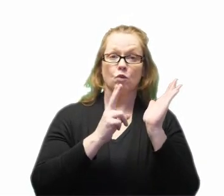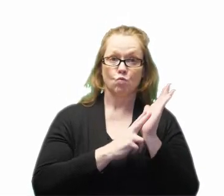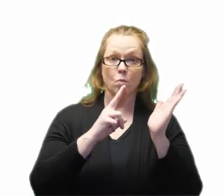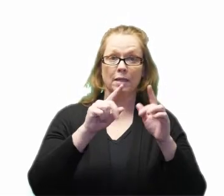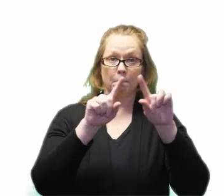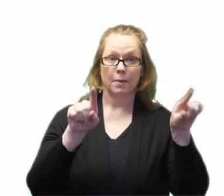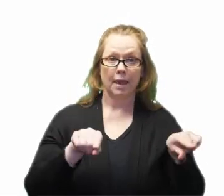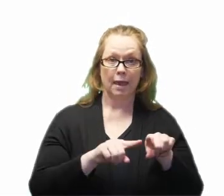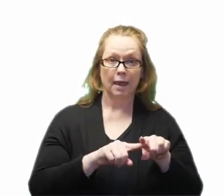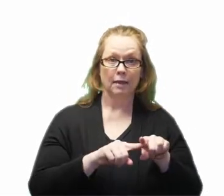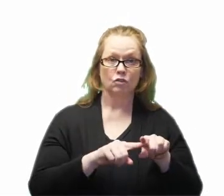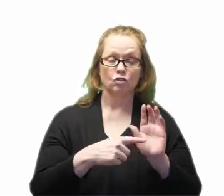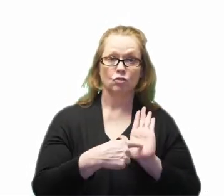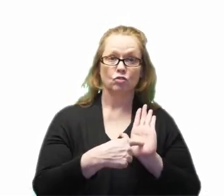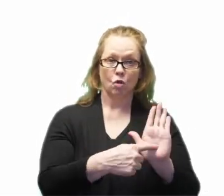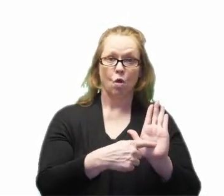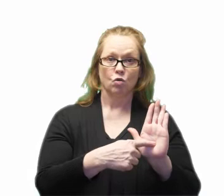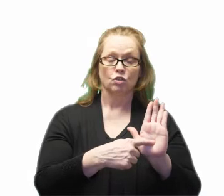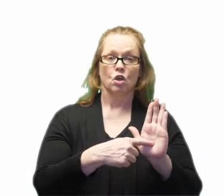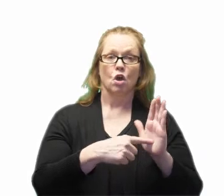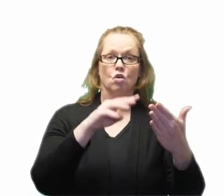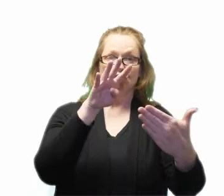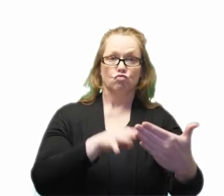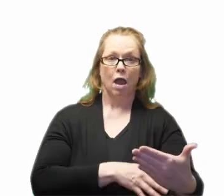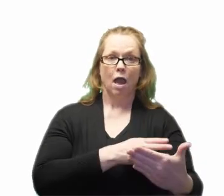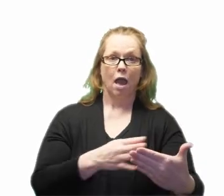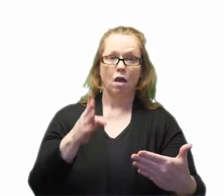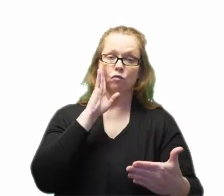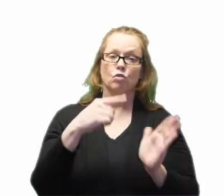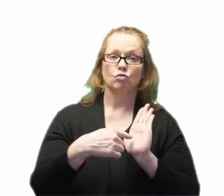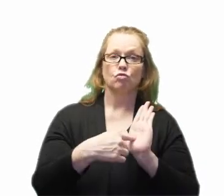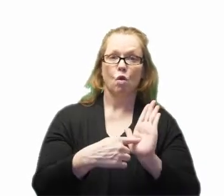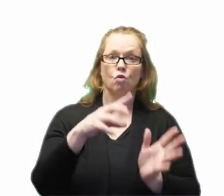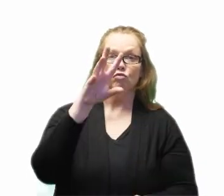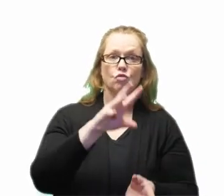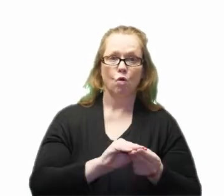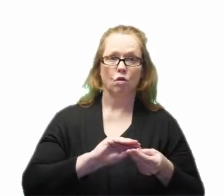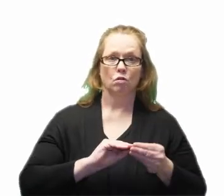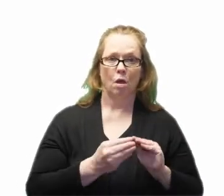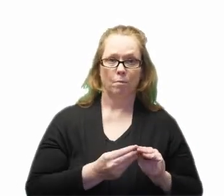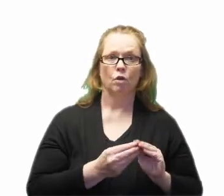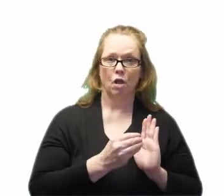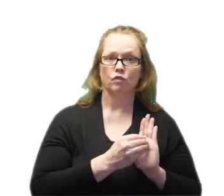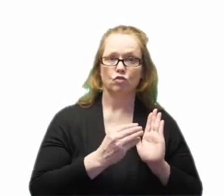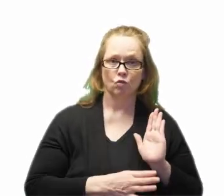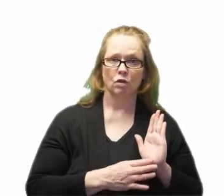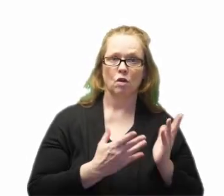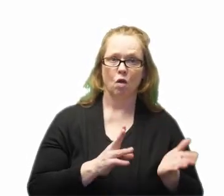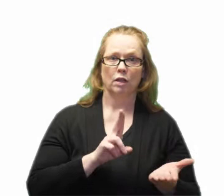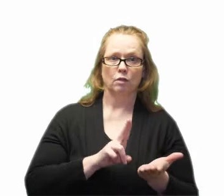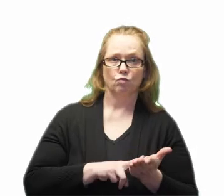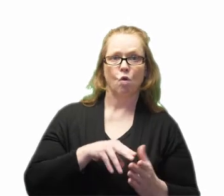The enrollment page hosts a graph that displays the total number of students enrolled in your school